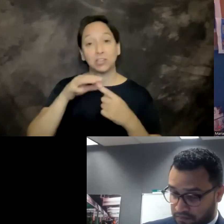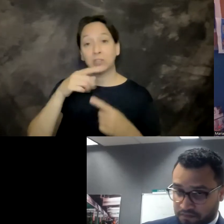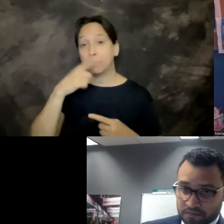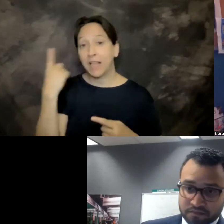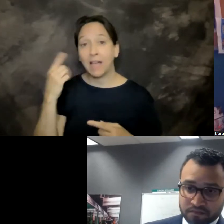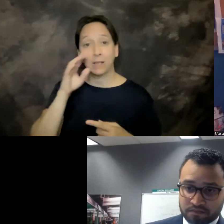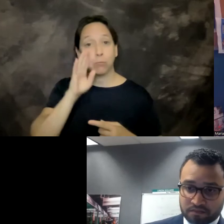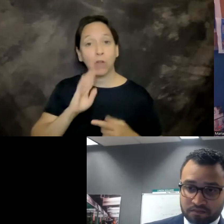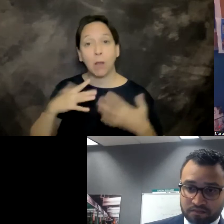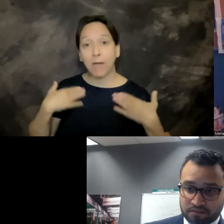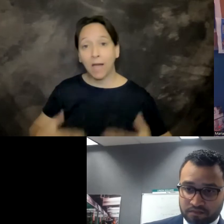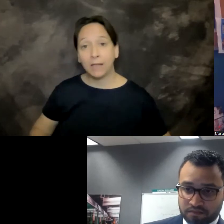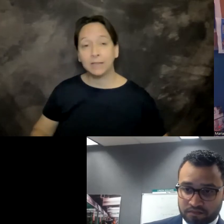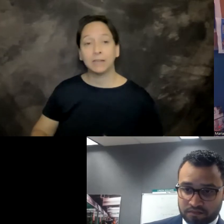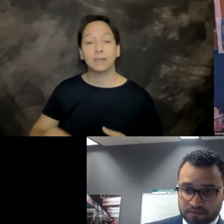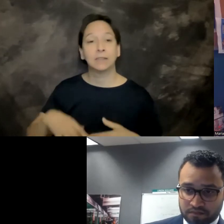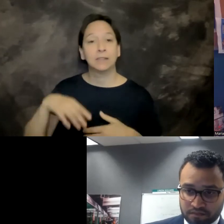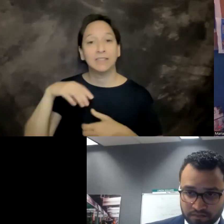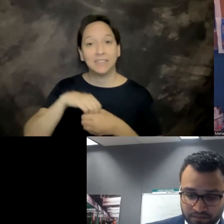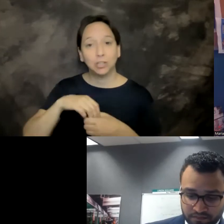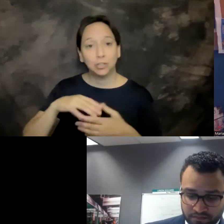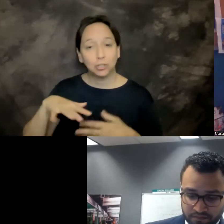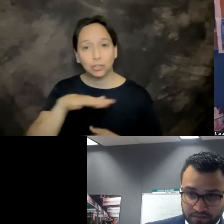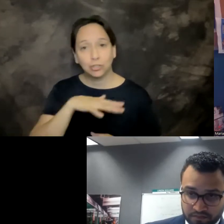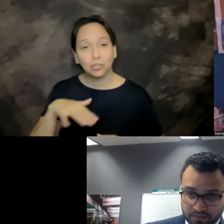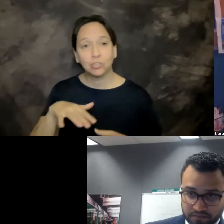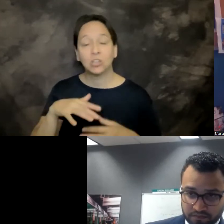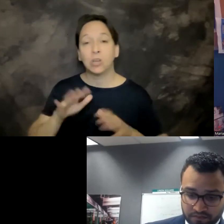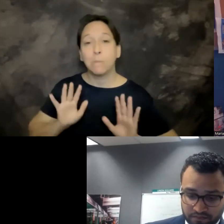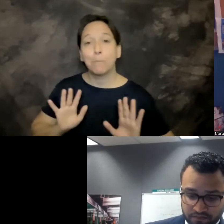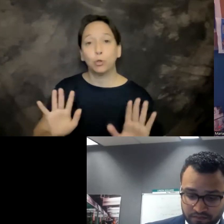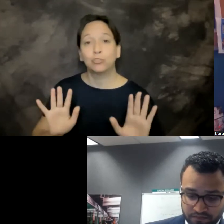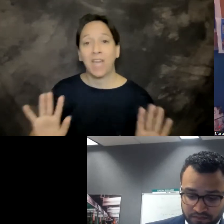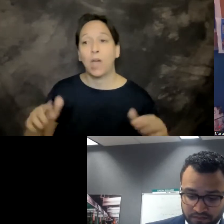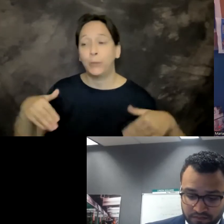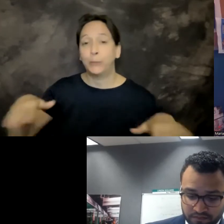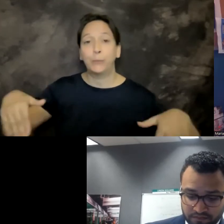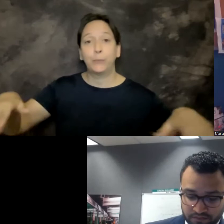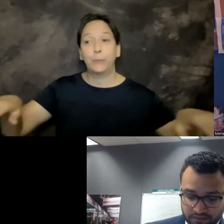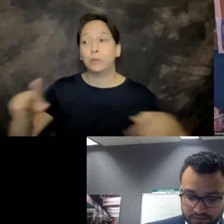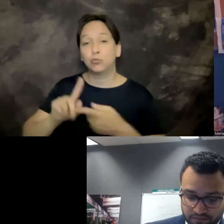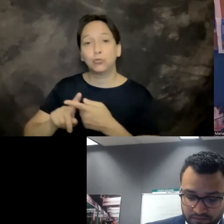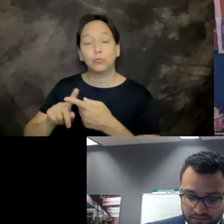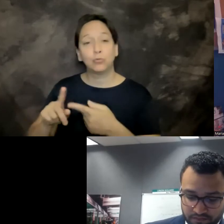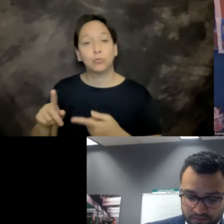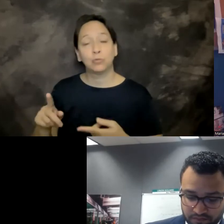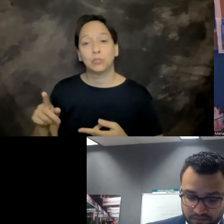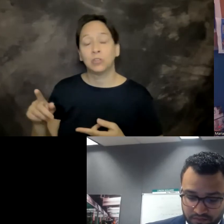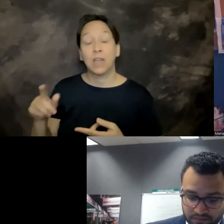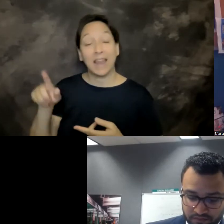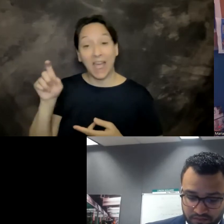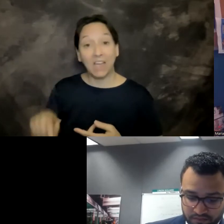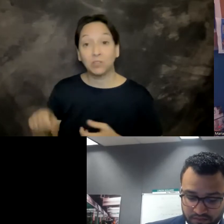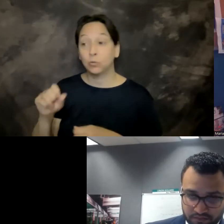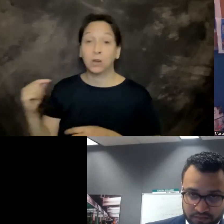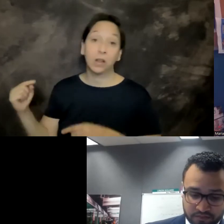in our EJ communities, who are commuting because they've been pushed out and gentrified out into and having to work into the